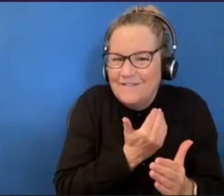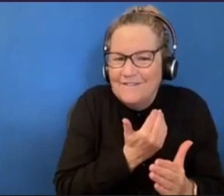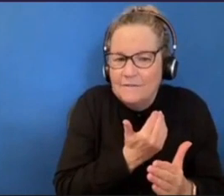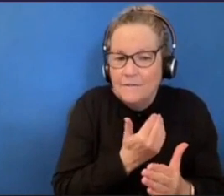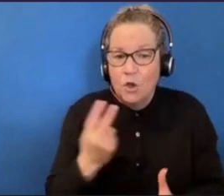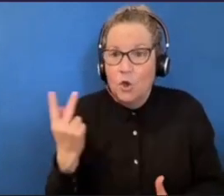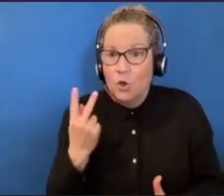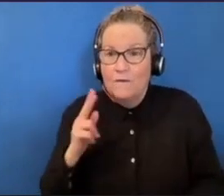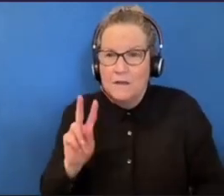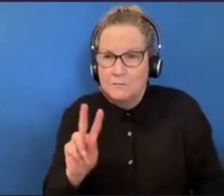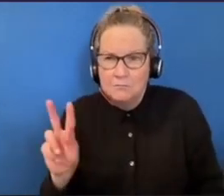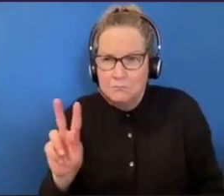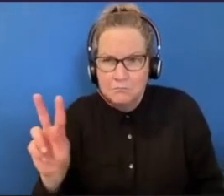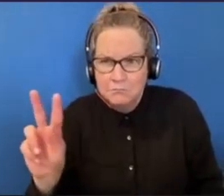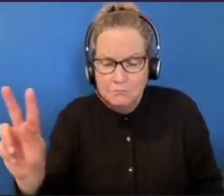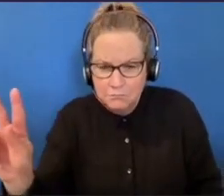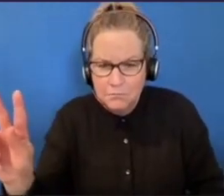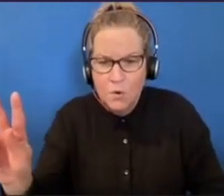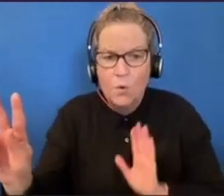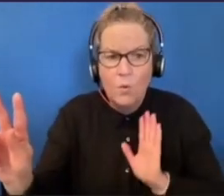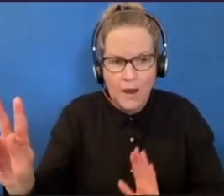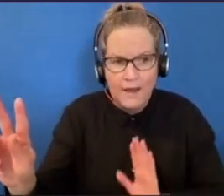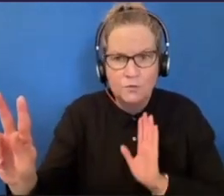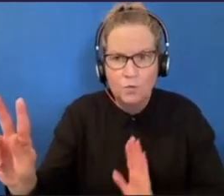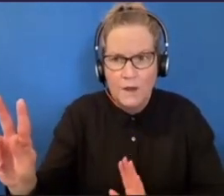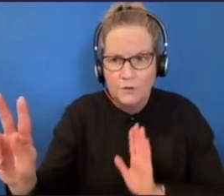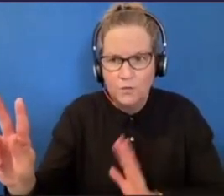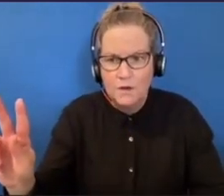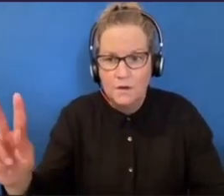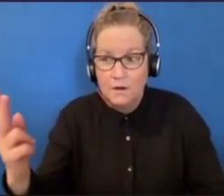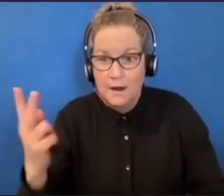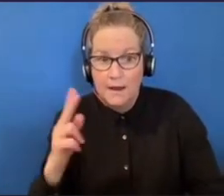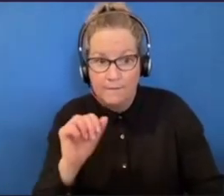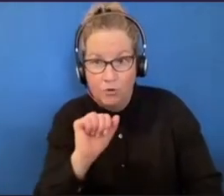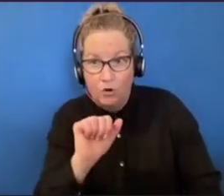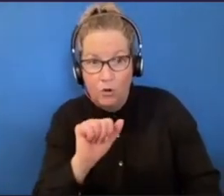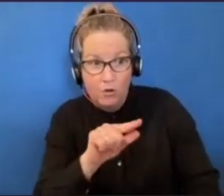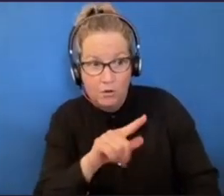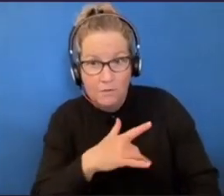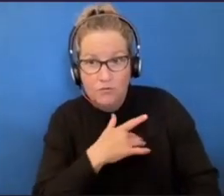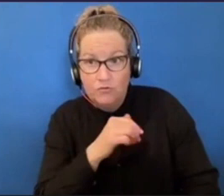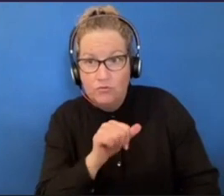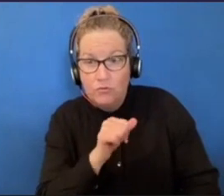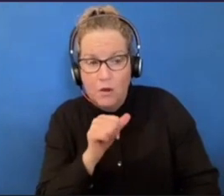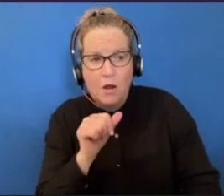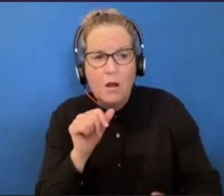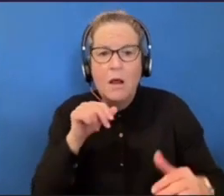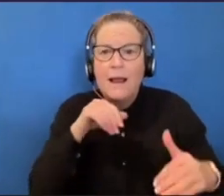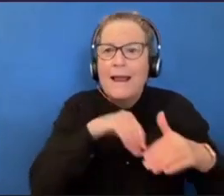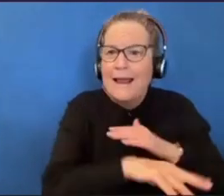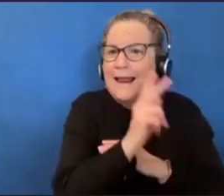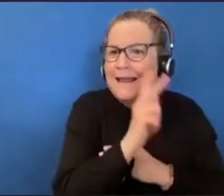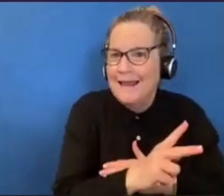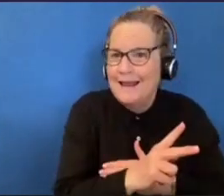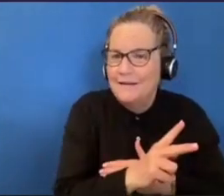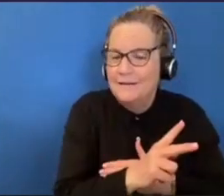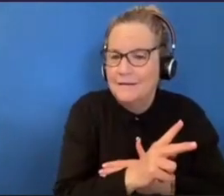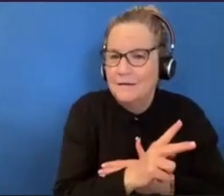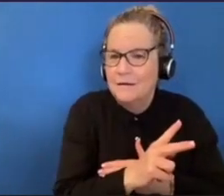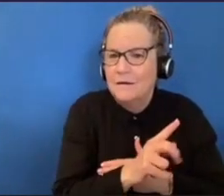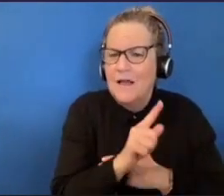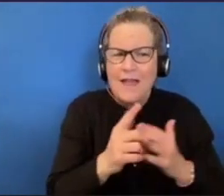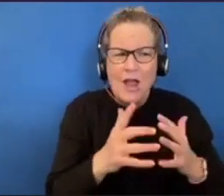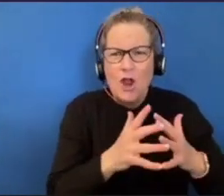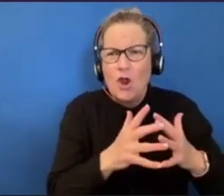we knocked on the door. She was happy to see us again. And that is how we learned, that's the huge definition of home.